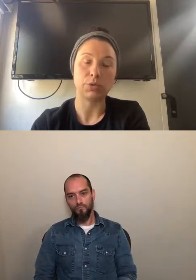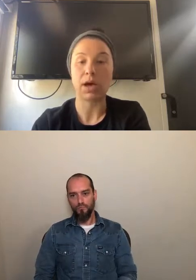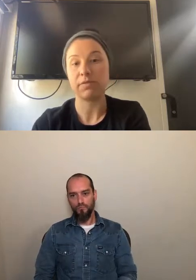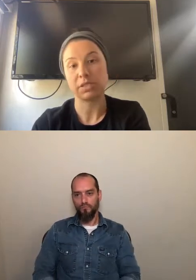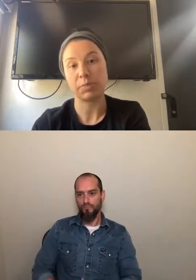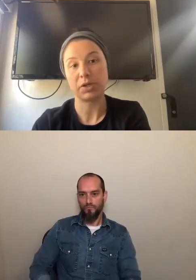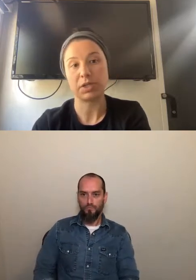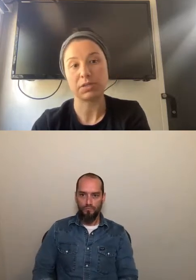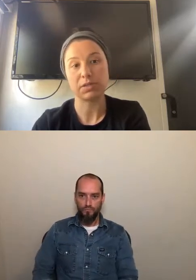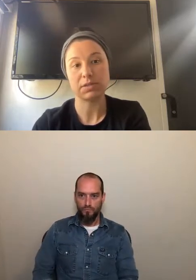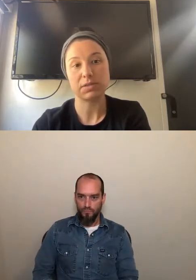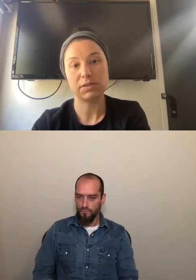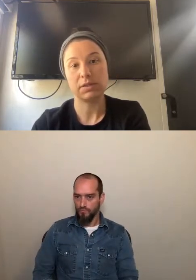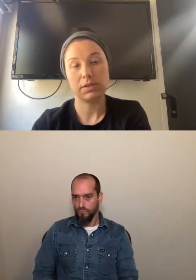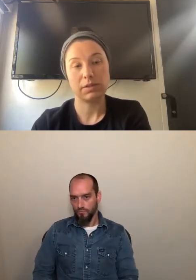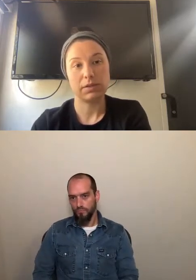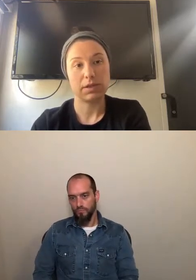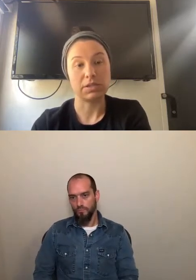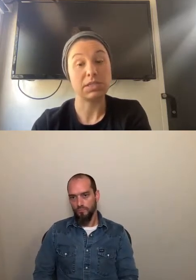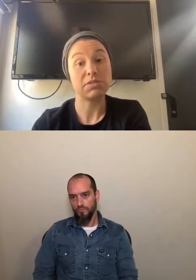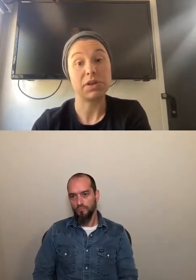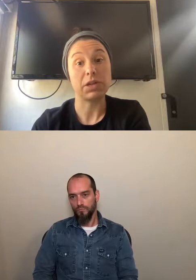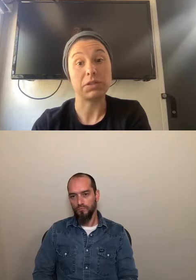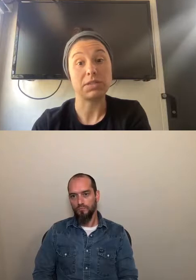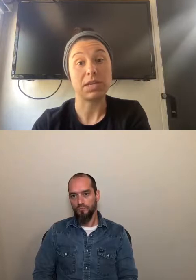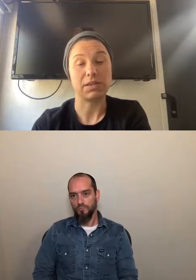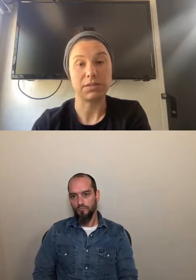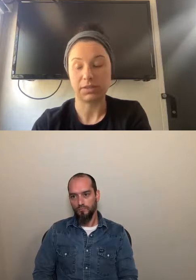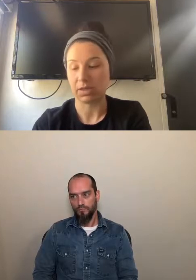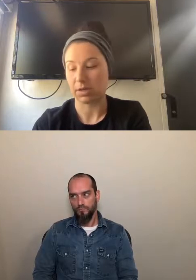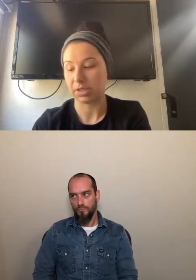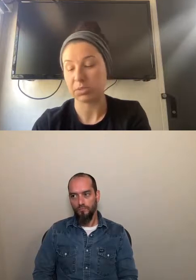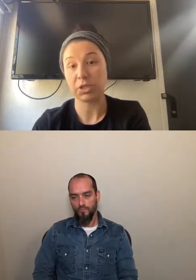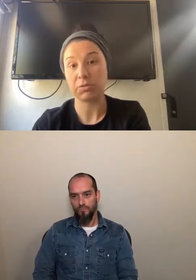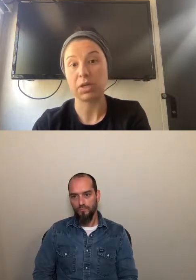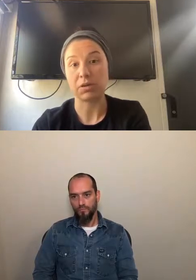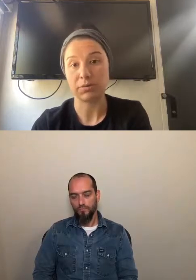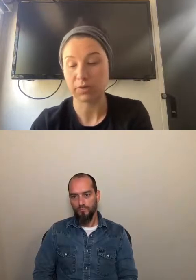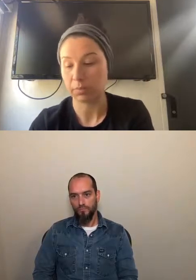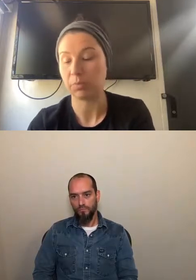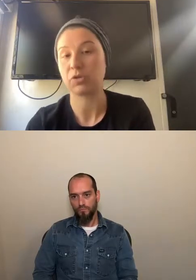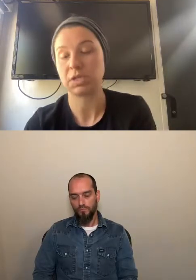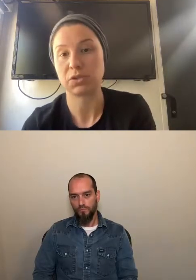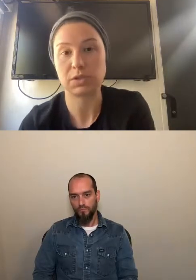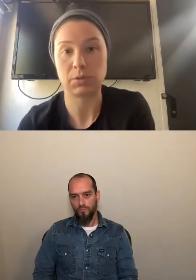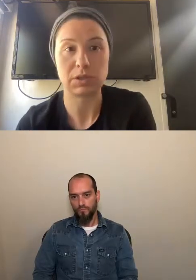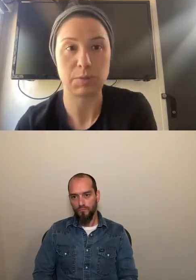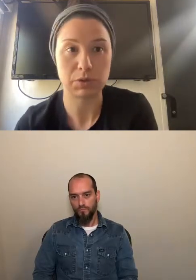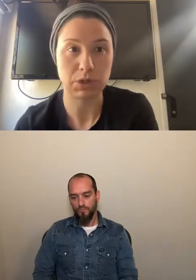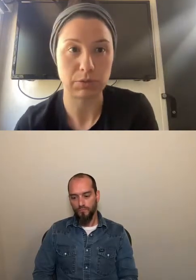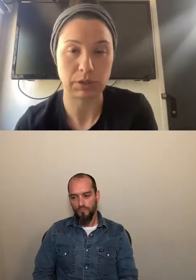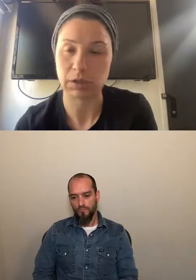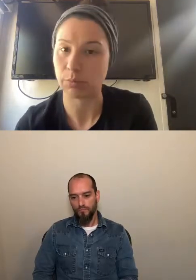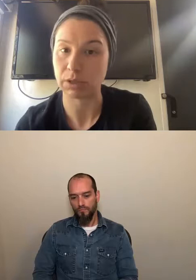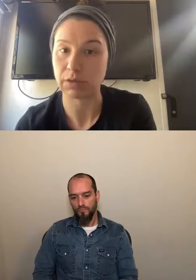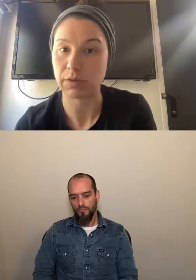you have experience testifying on stand And that's pretty unique from the Molchesters that we spoke